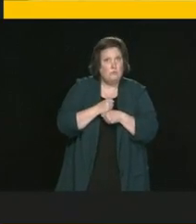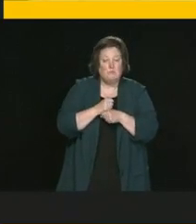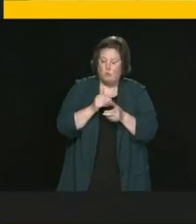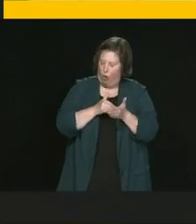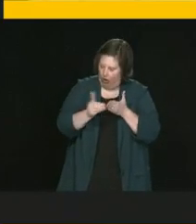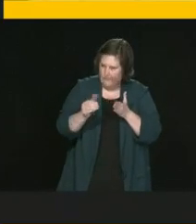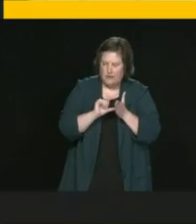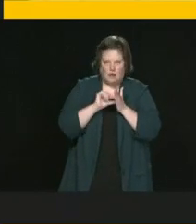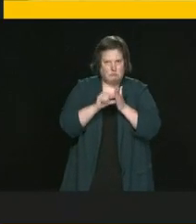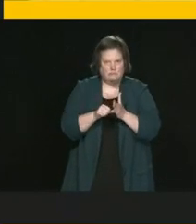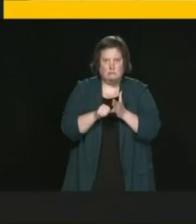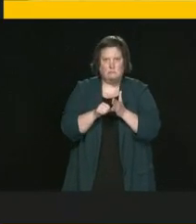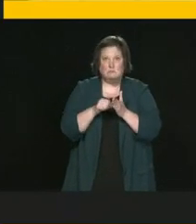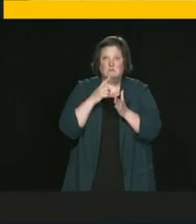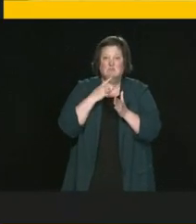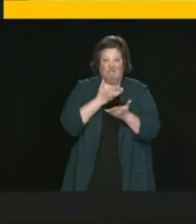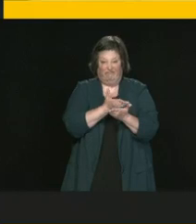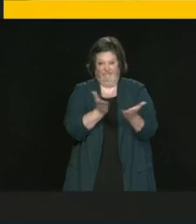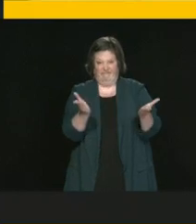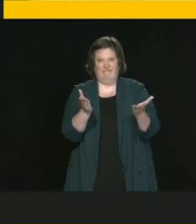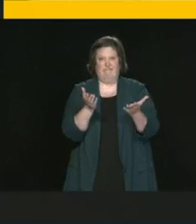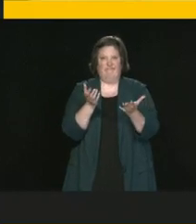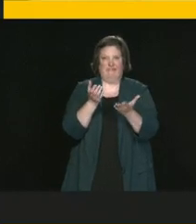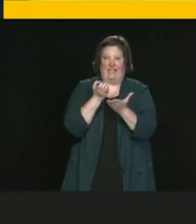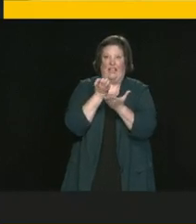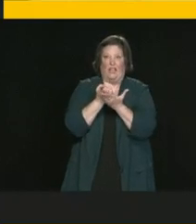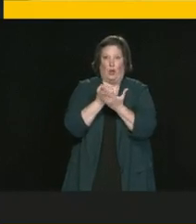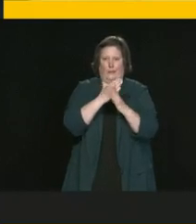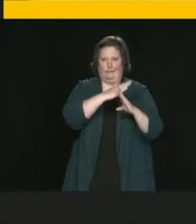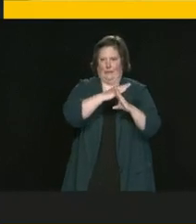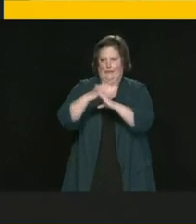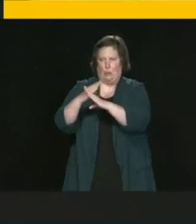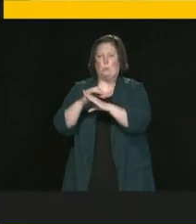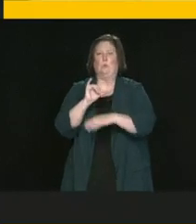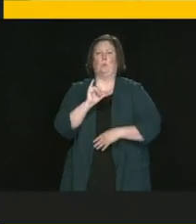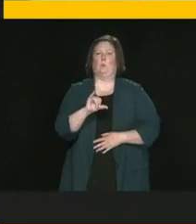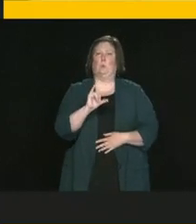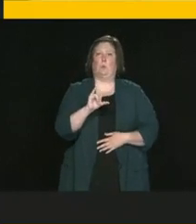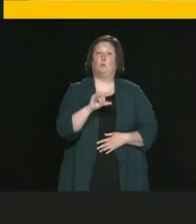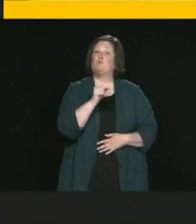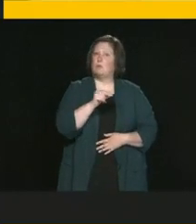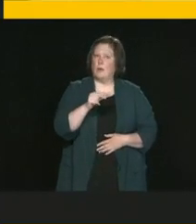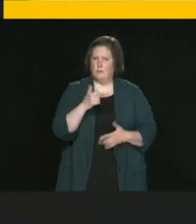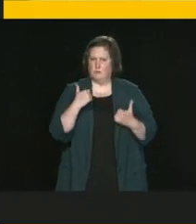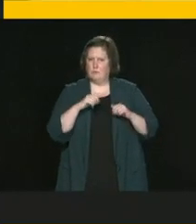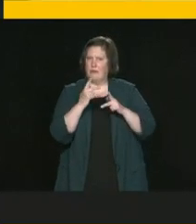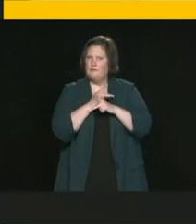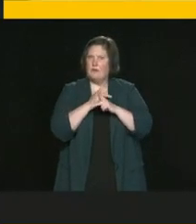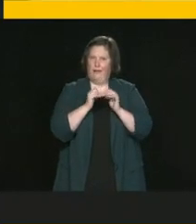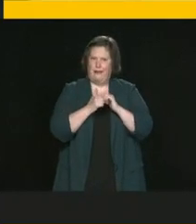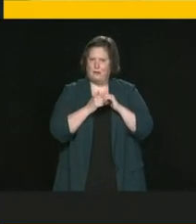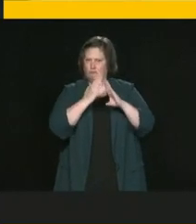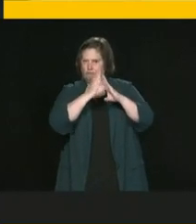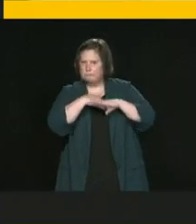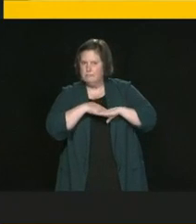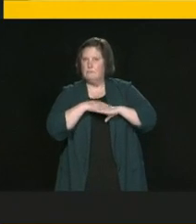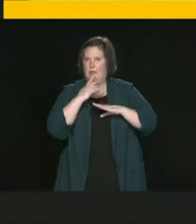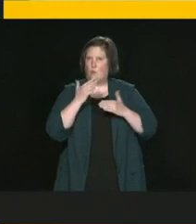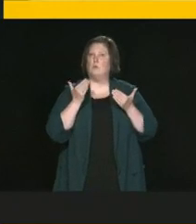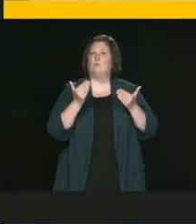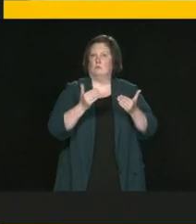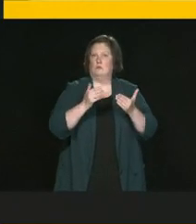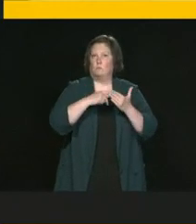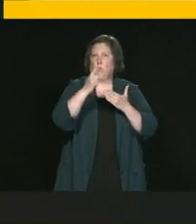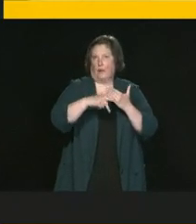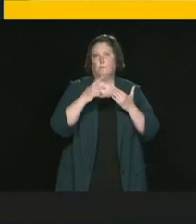about the economic barriers that are a major problem. We are already working on programs, and we will obviously expedite that process.